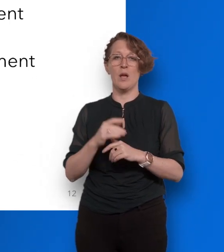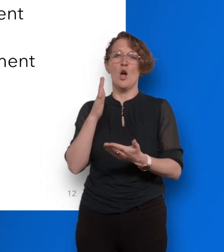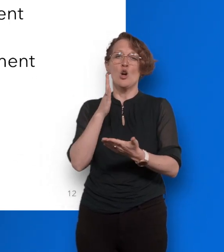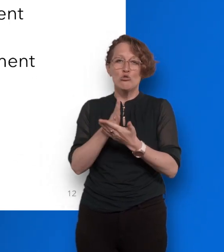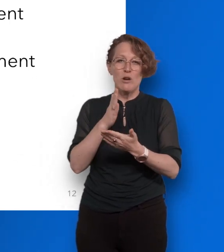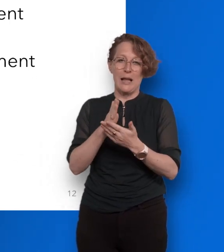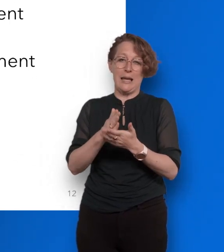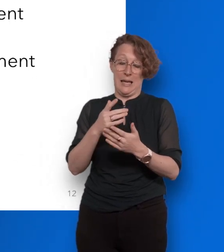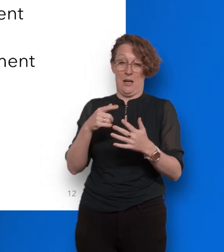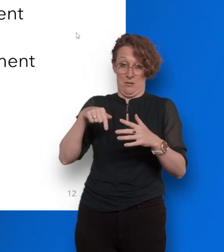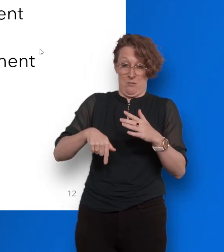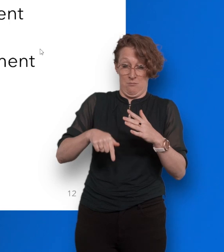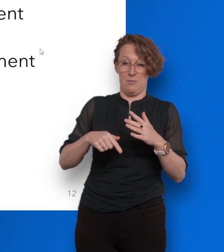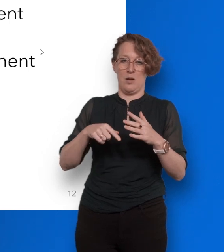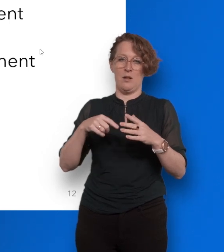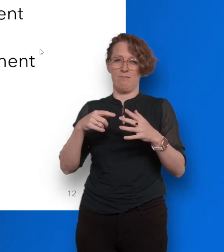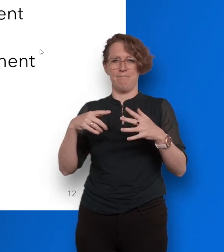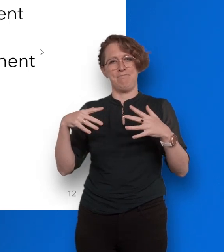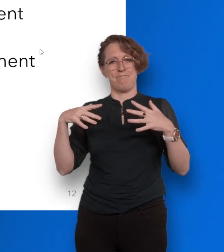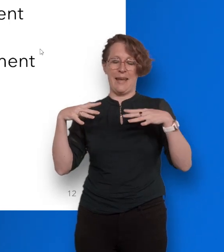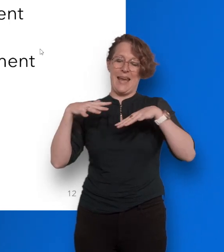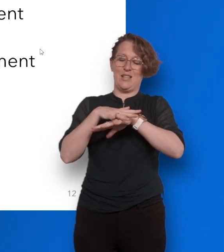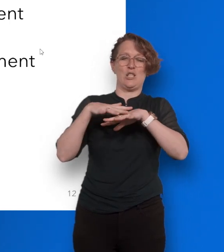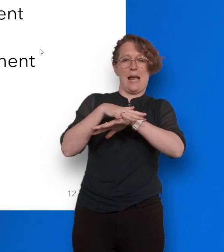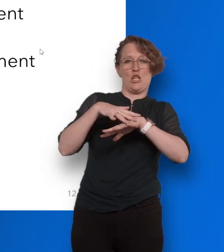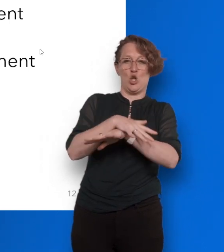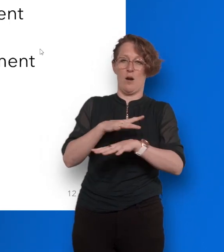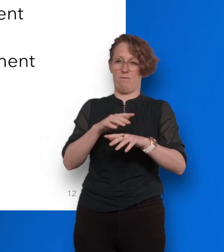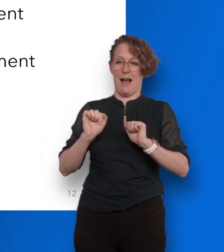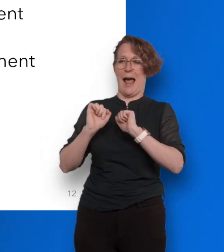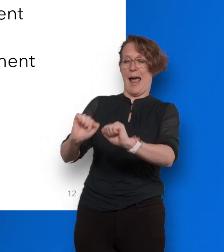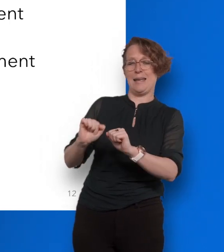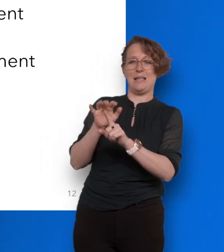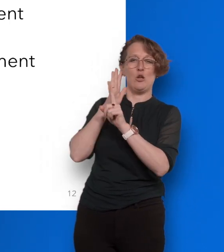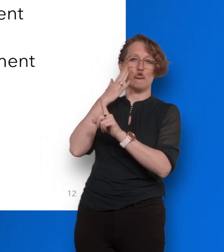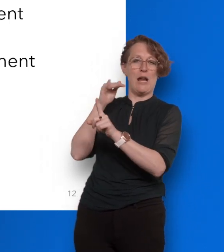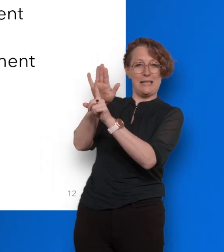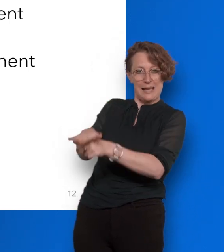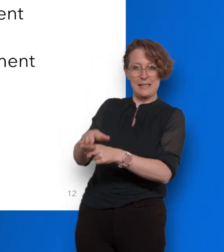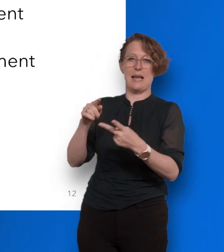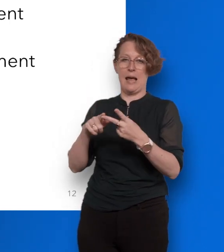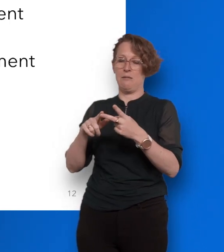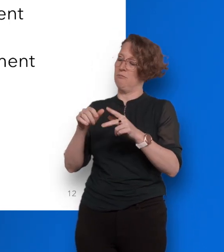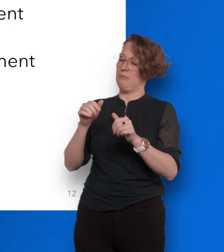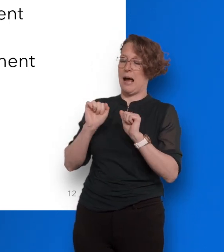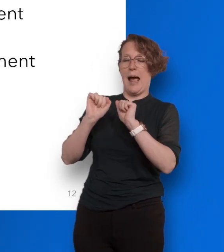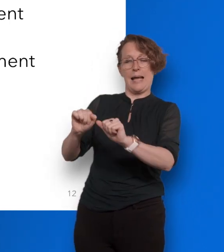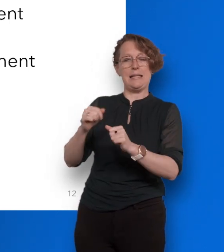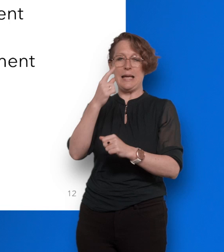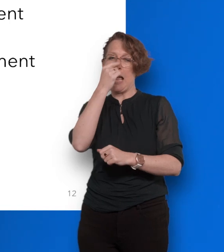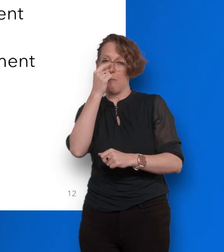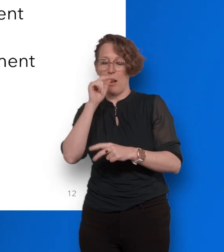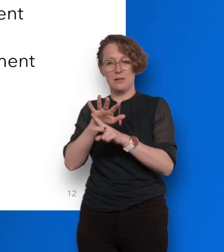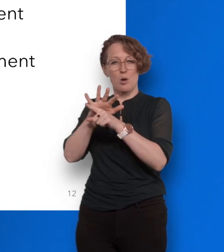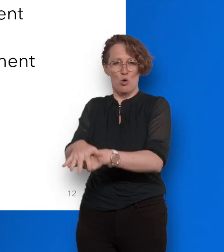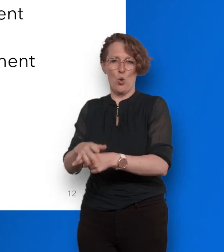Anti-racism, anti-ableism are priority areas for Wellcome. How do we use the sort of intersection of an anti-racist approach, an anti-ableist approach, and assessment